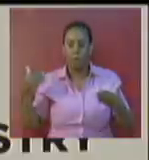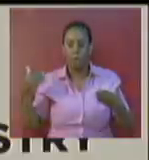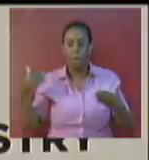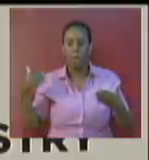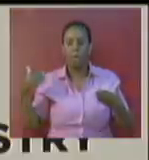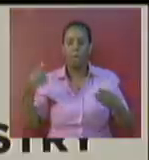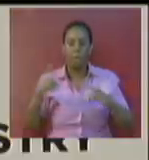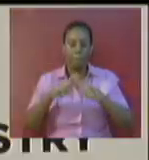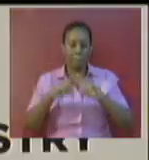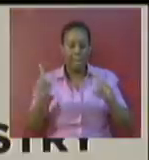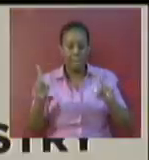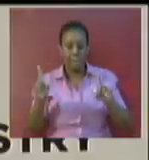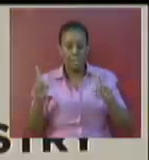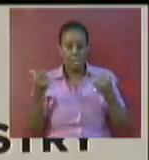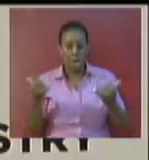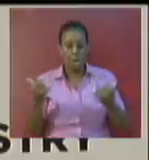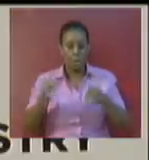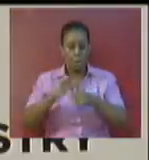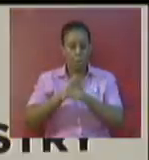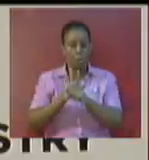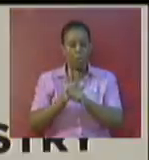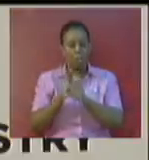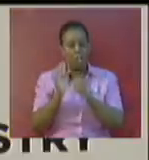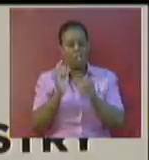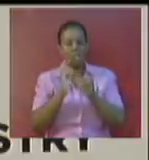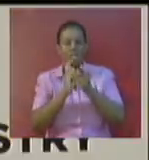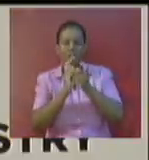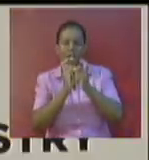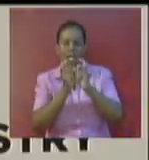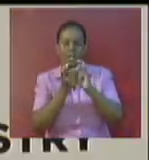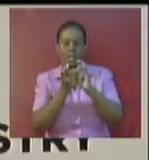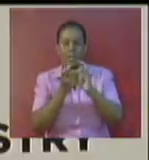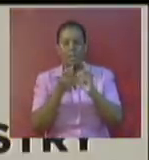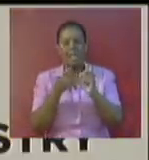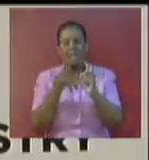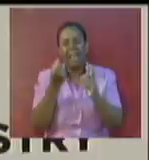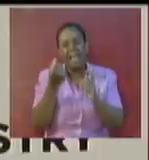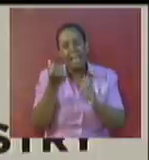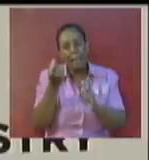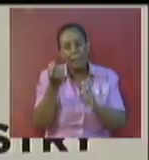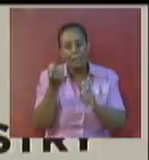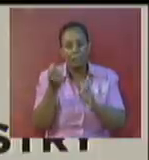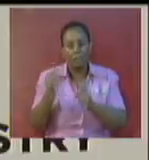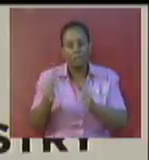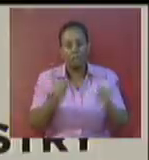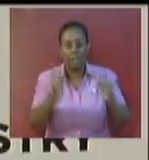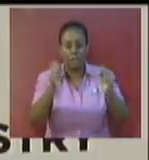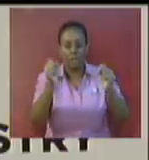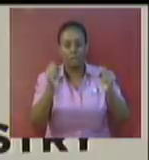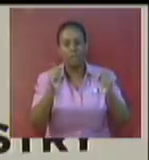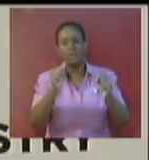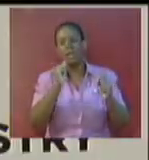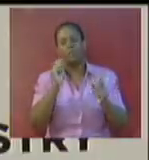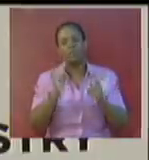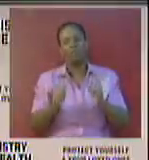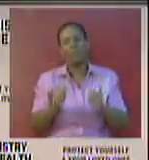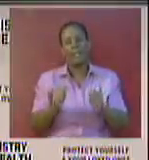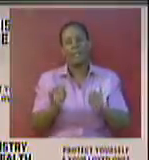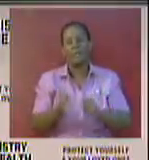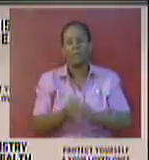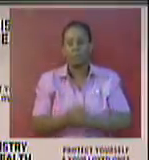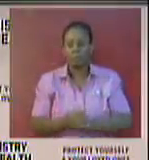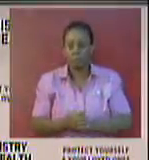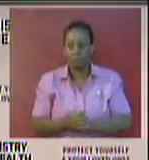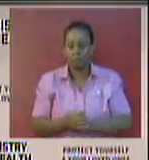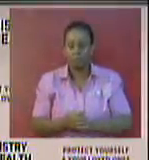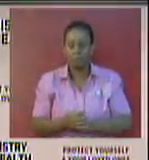evolves, we may have to change certain strategies, but the research has not suggested that, at least for Trinidad at this point.